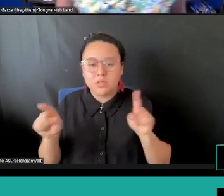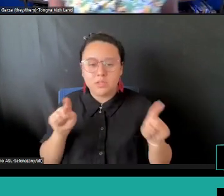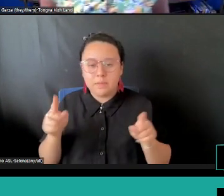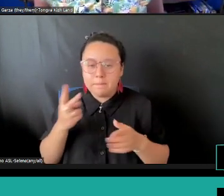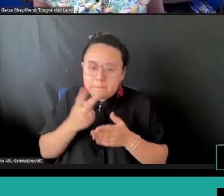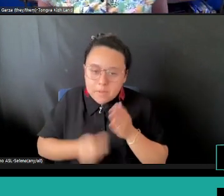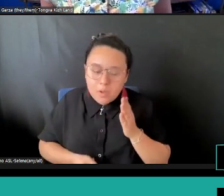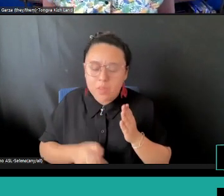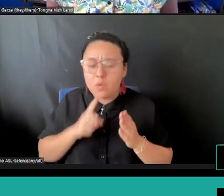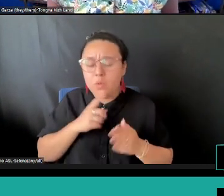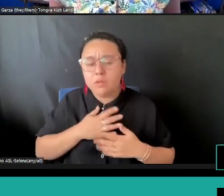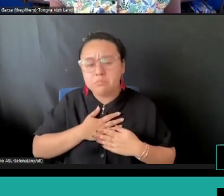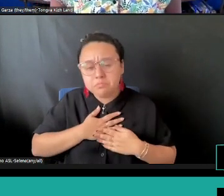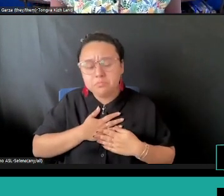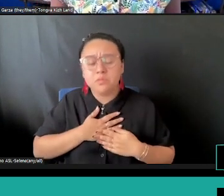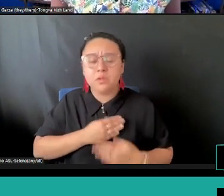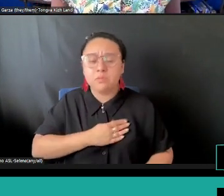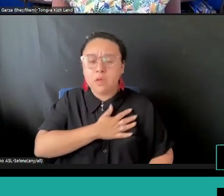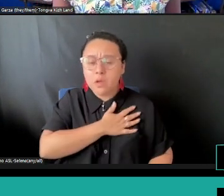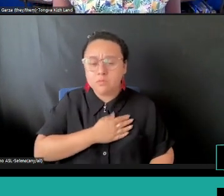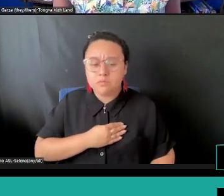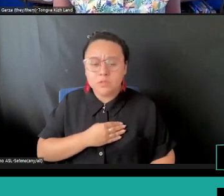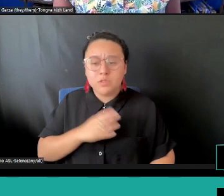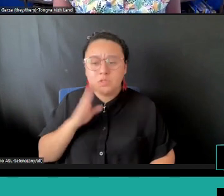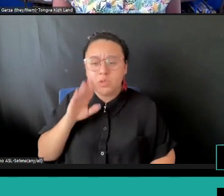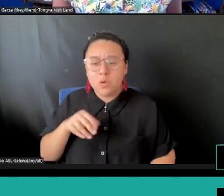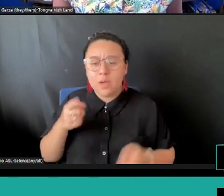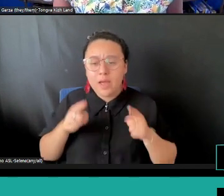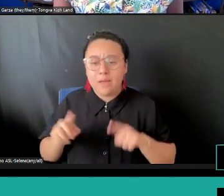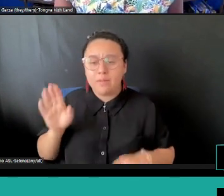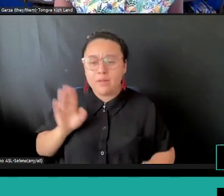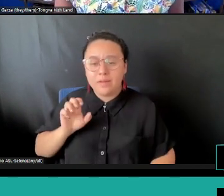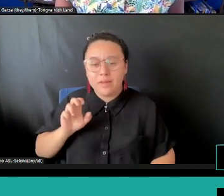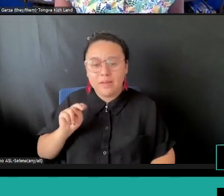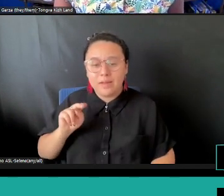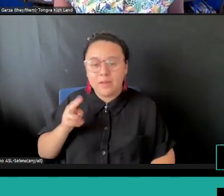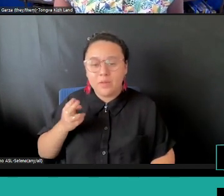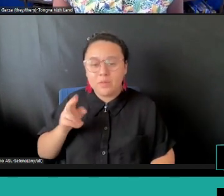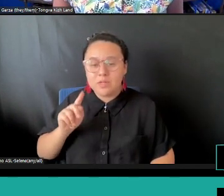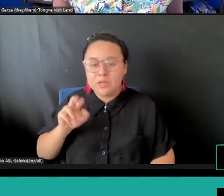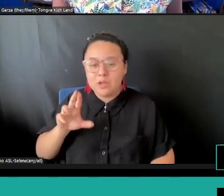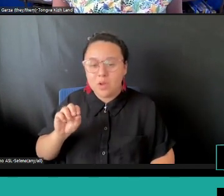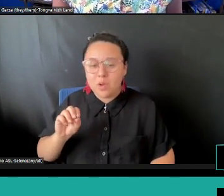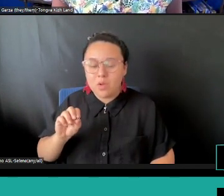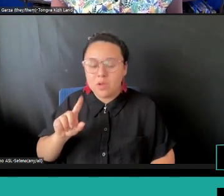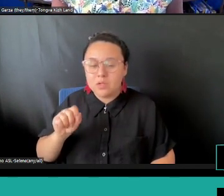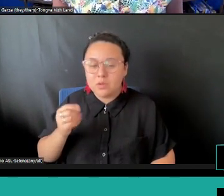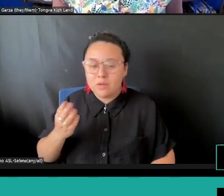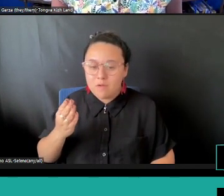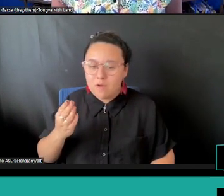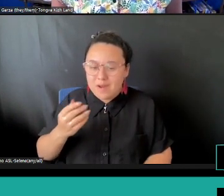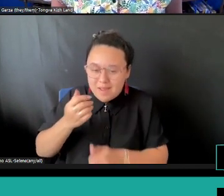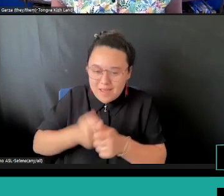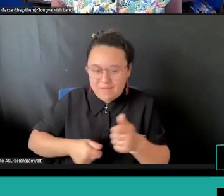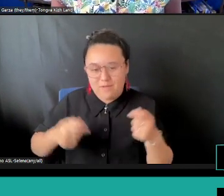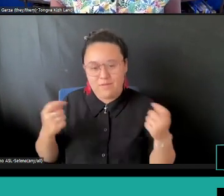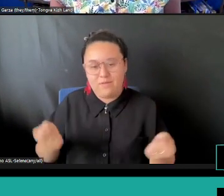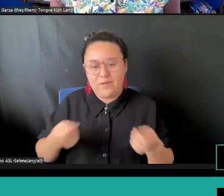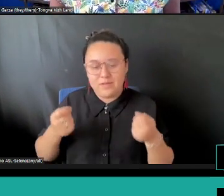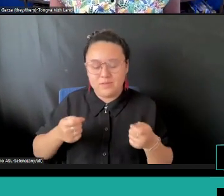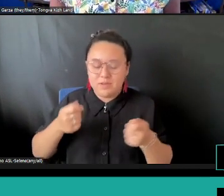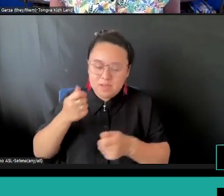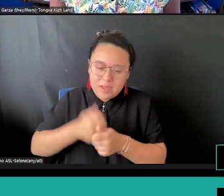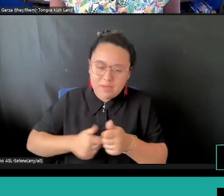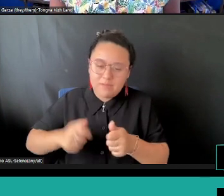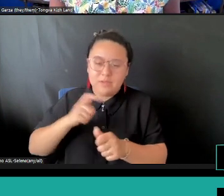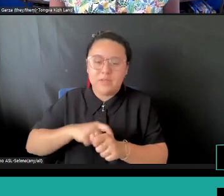connection happened at the Encuentro in 2014, and knowing that sort of every festival or every sort of coming together